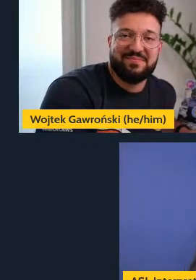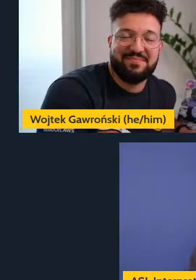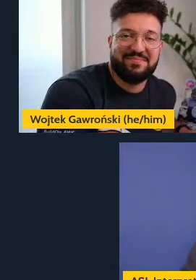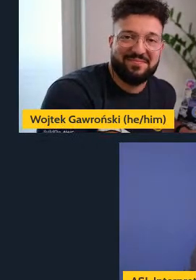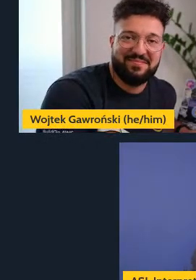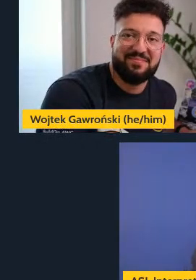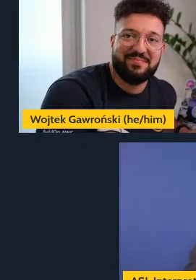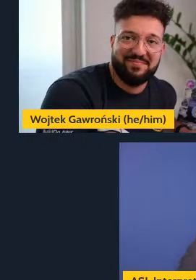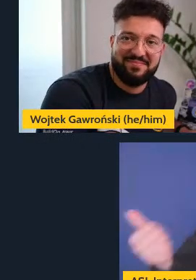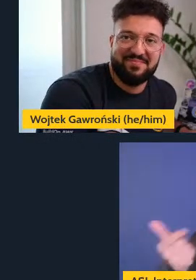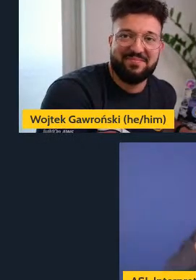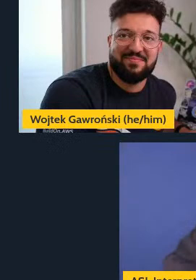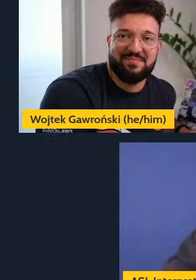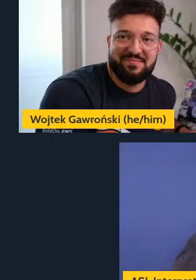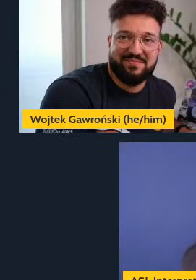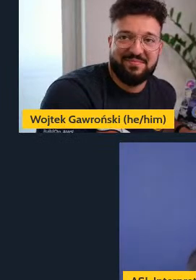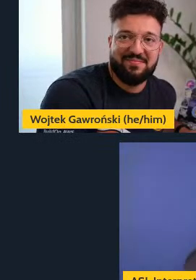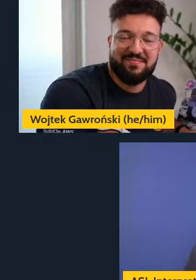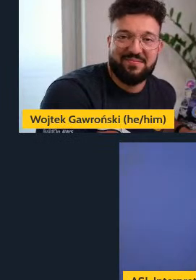those improvements later.